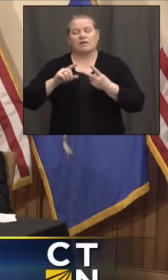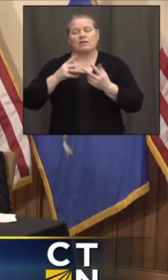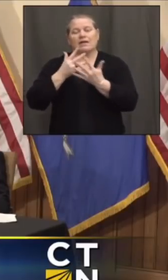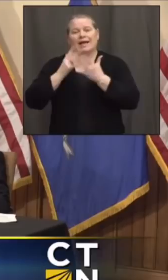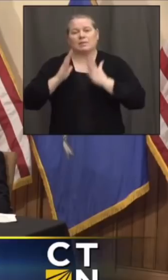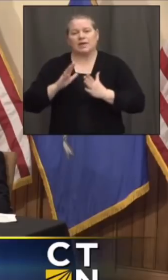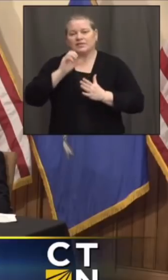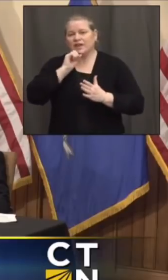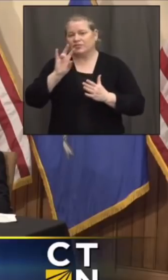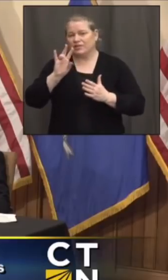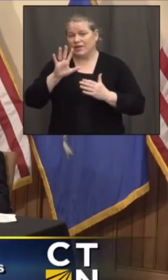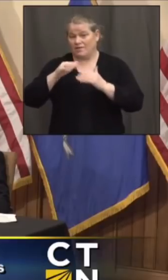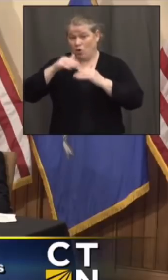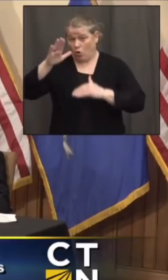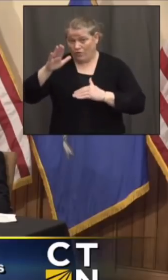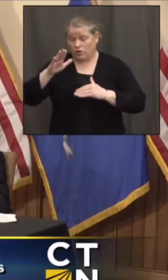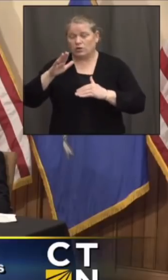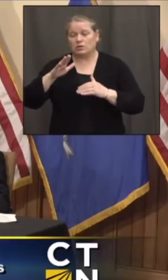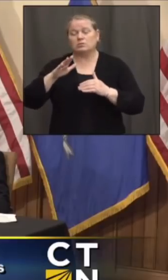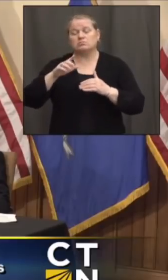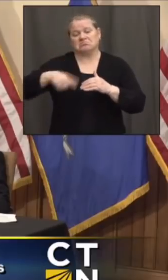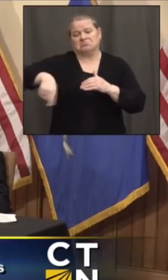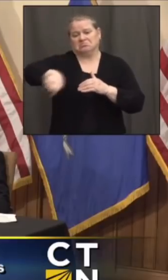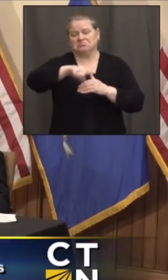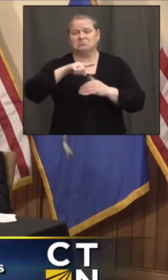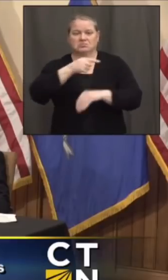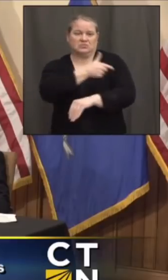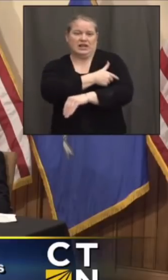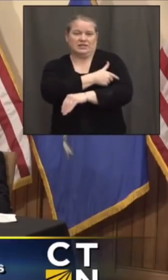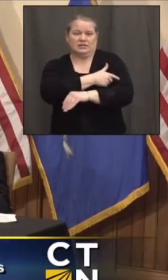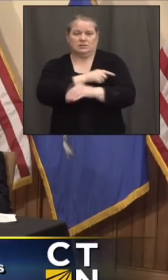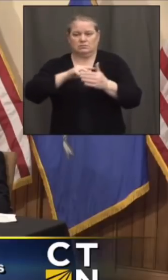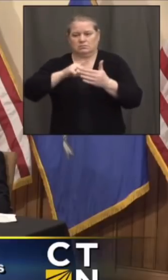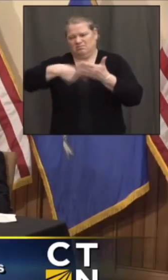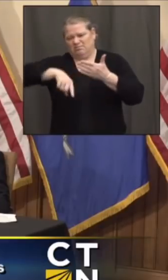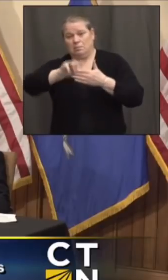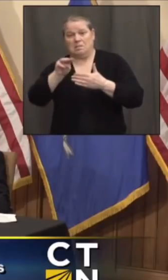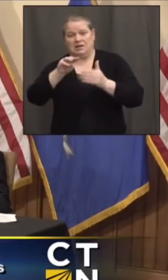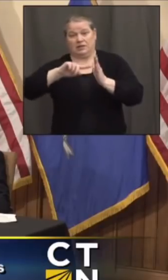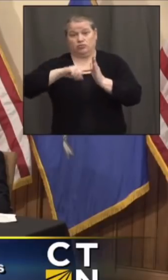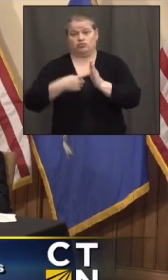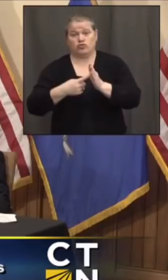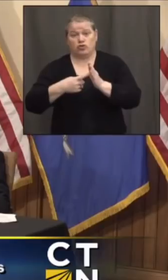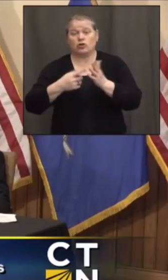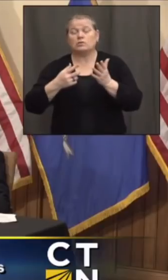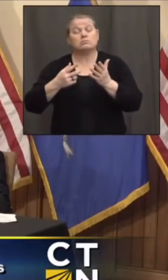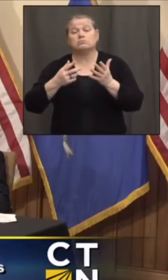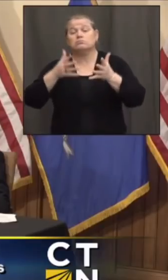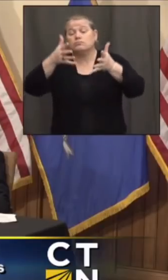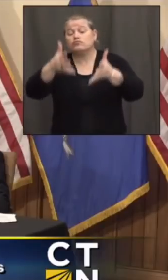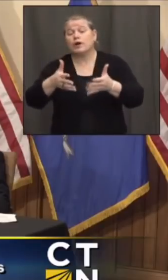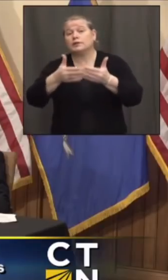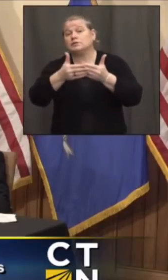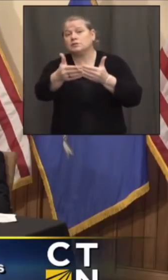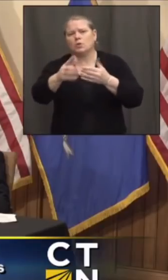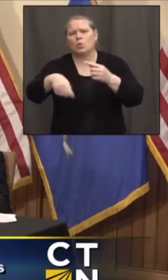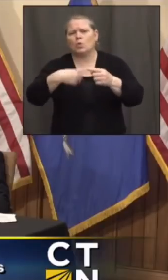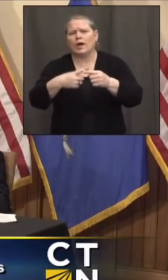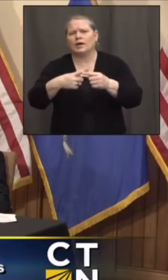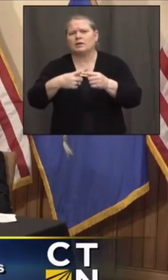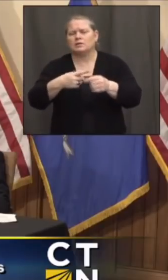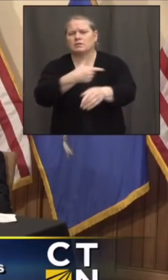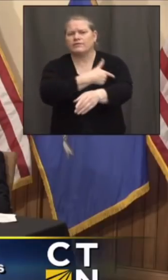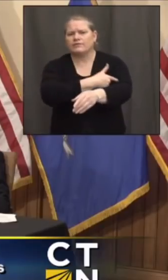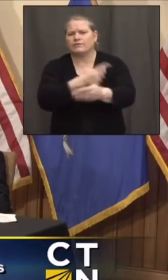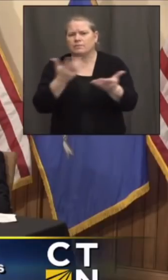Monday. Any idea when the rest of the population would be vaccinated? Josh? That's still in the